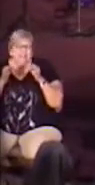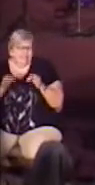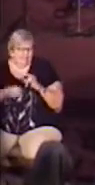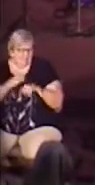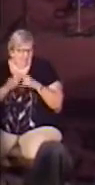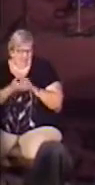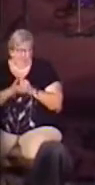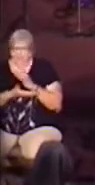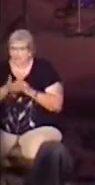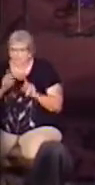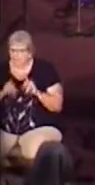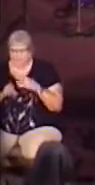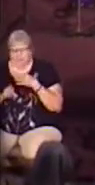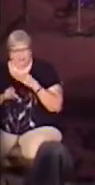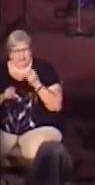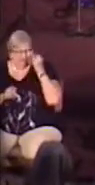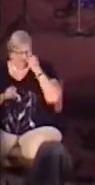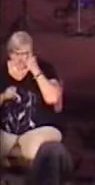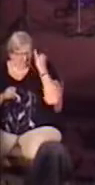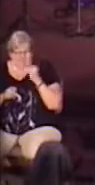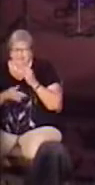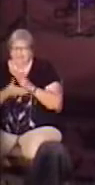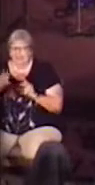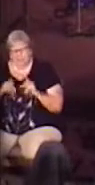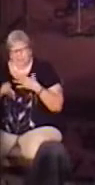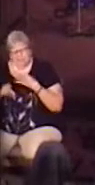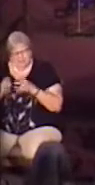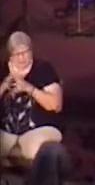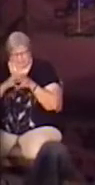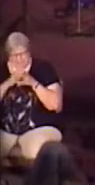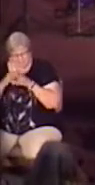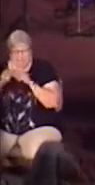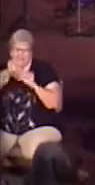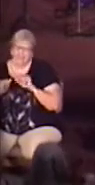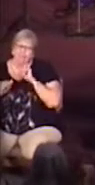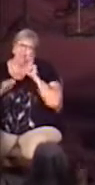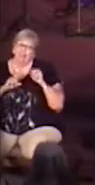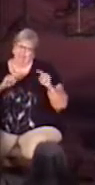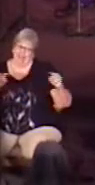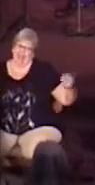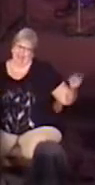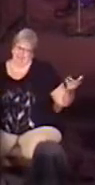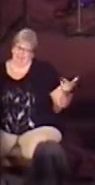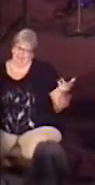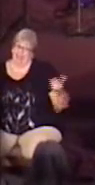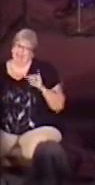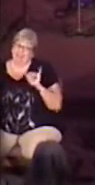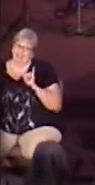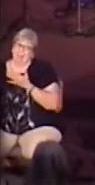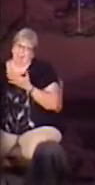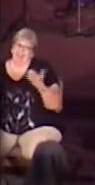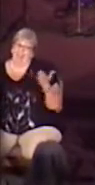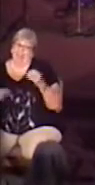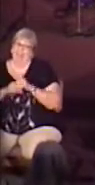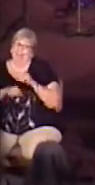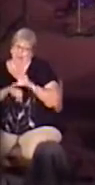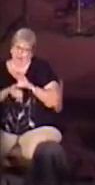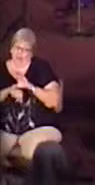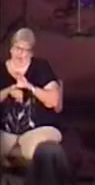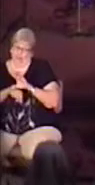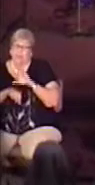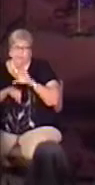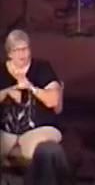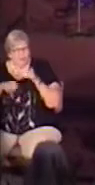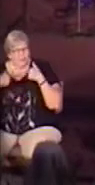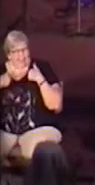like Italian, and other people like American, and it can really vary. Well, it's the same thing in the church. The